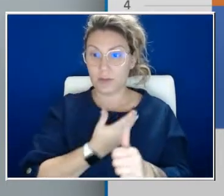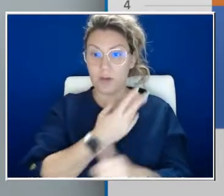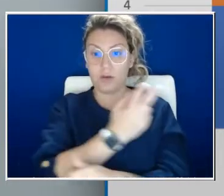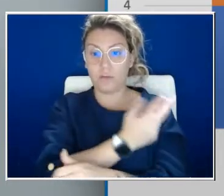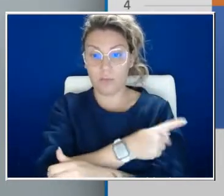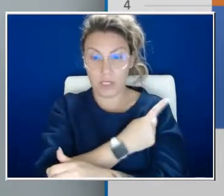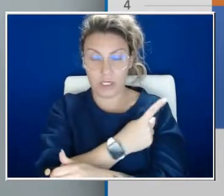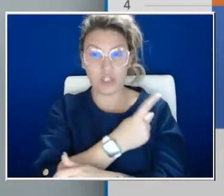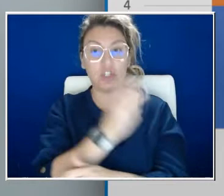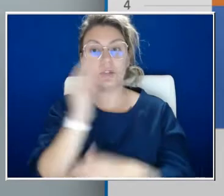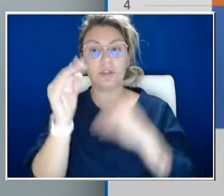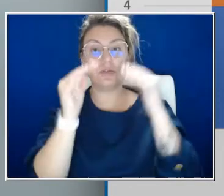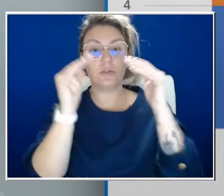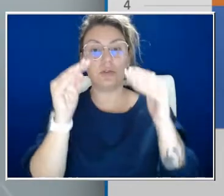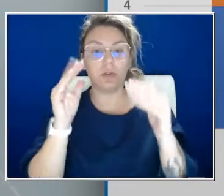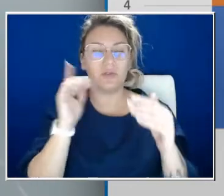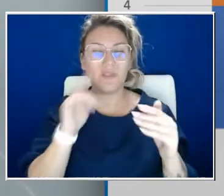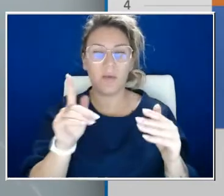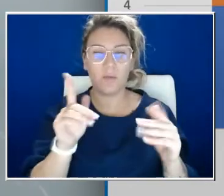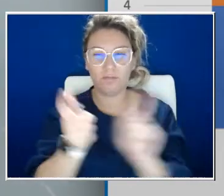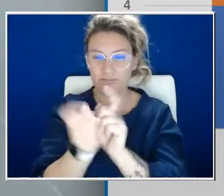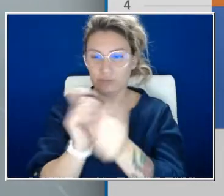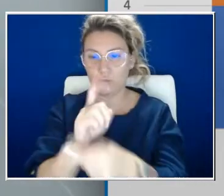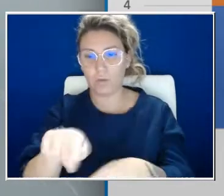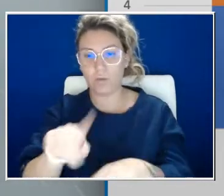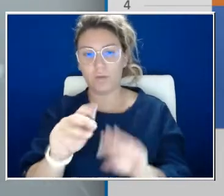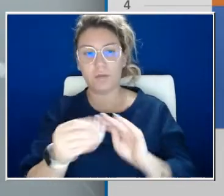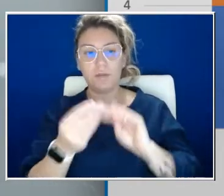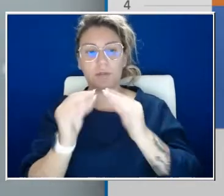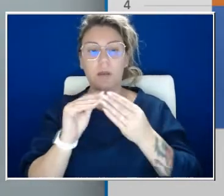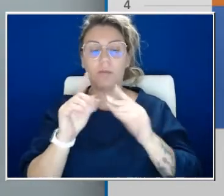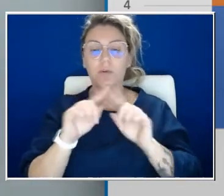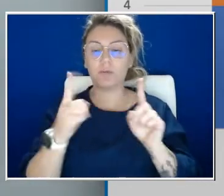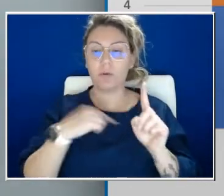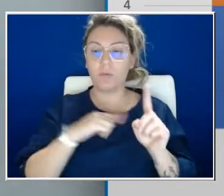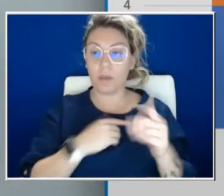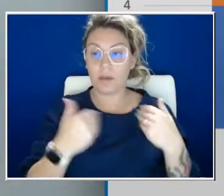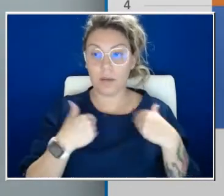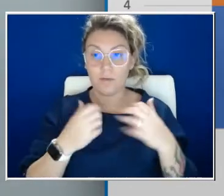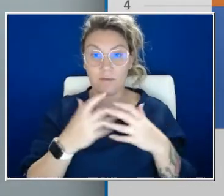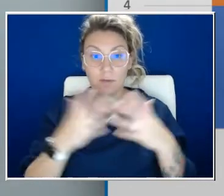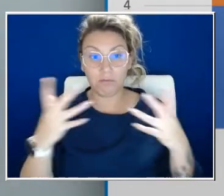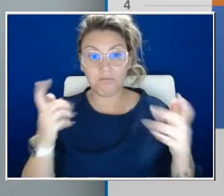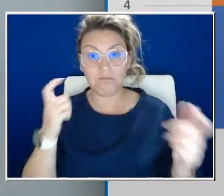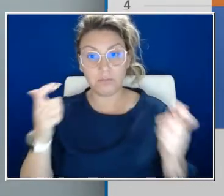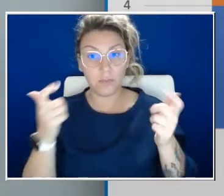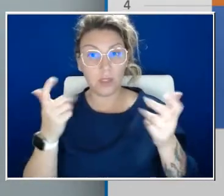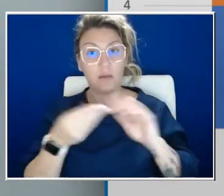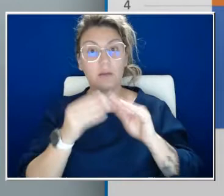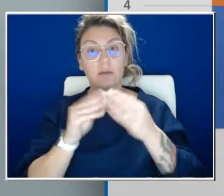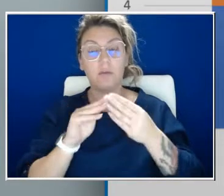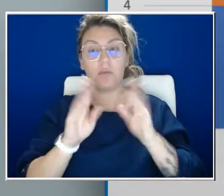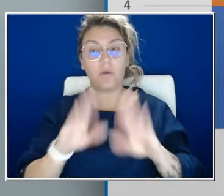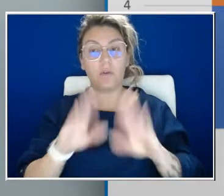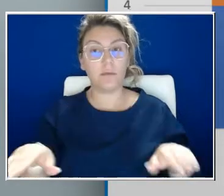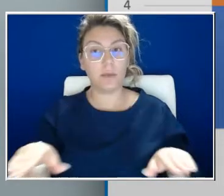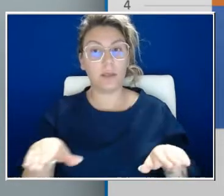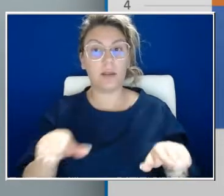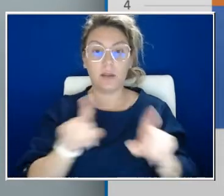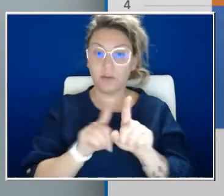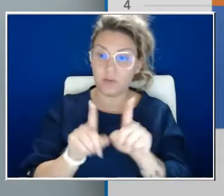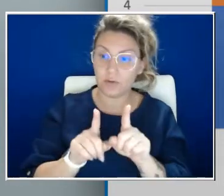adults, so that will skew those numbers. But we have a significant number of pediatrics as well.